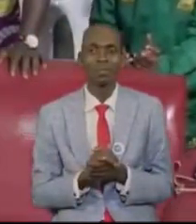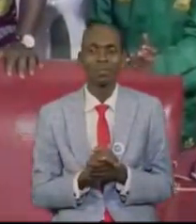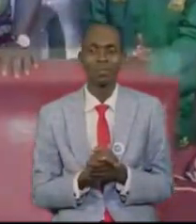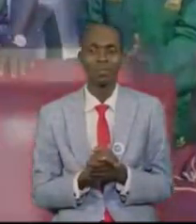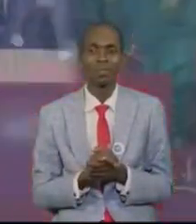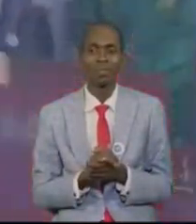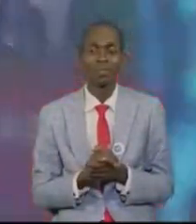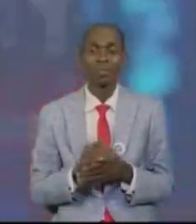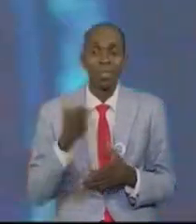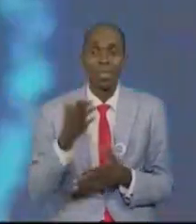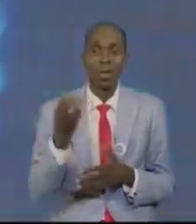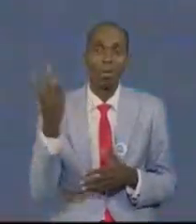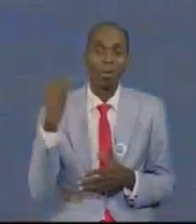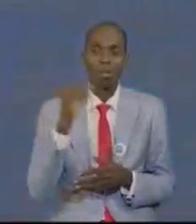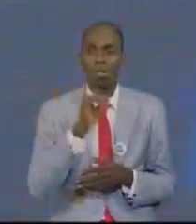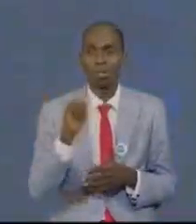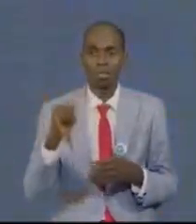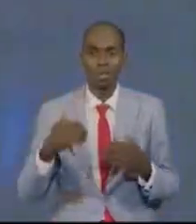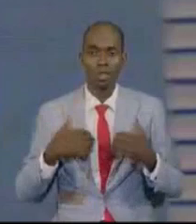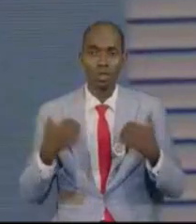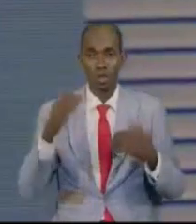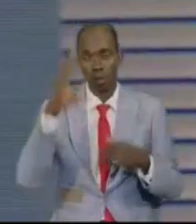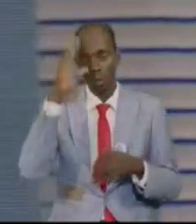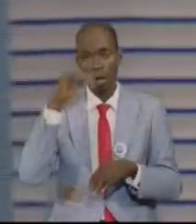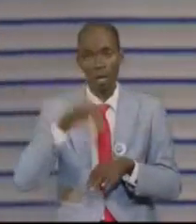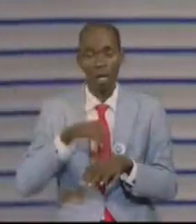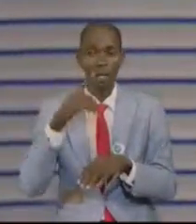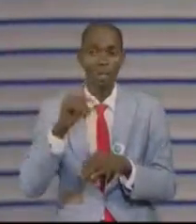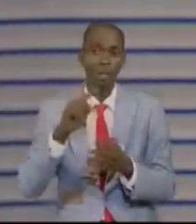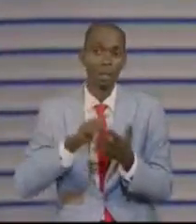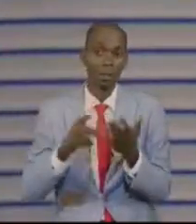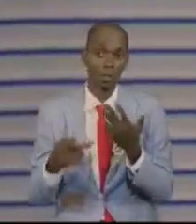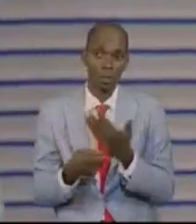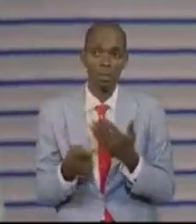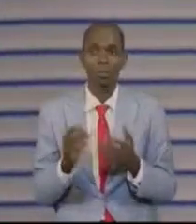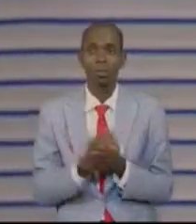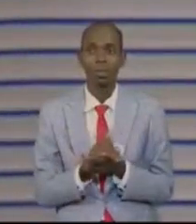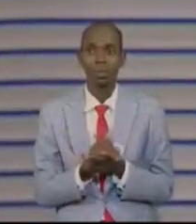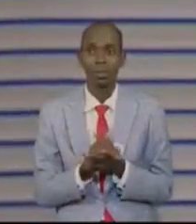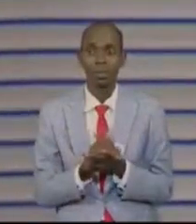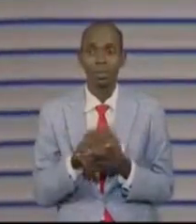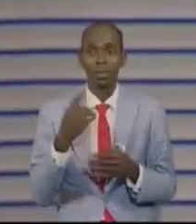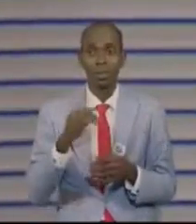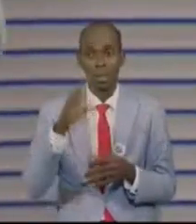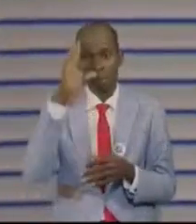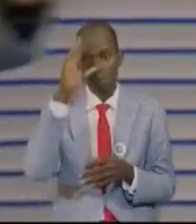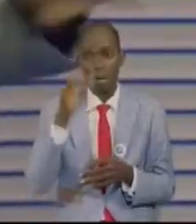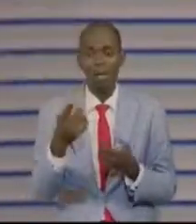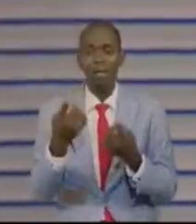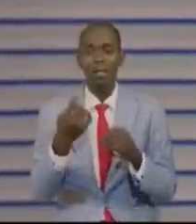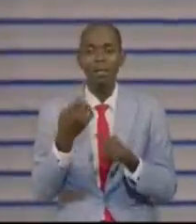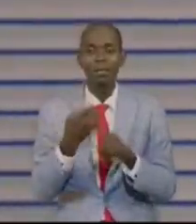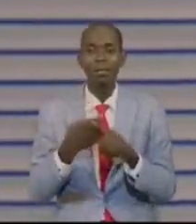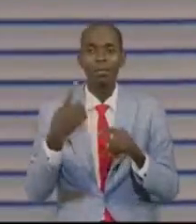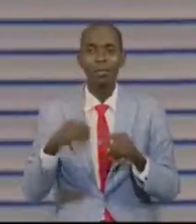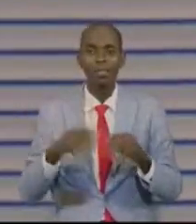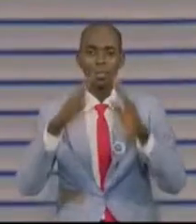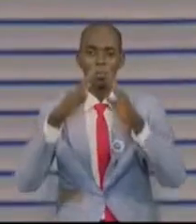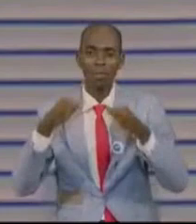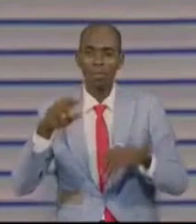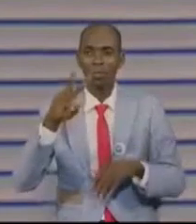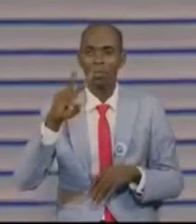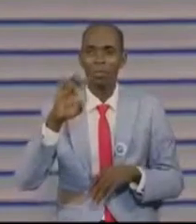There was a young man there at the crusade. He came from the village around that place.